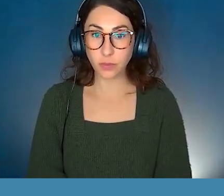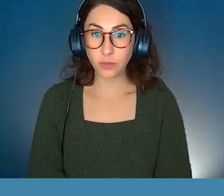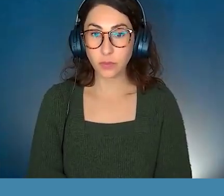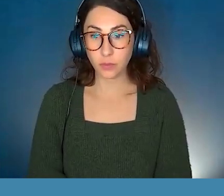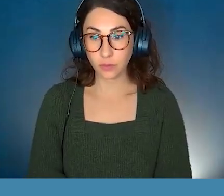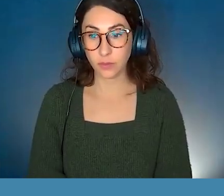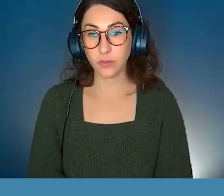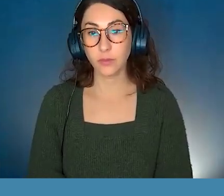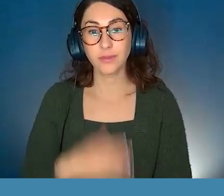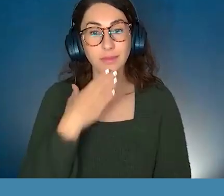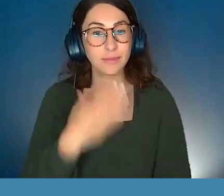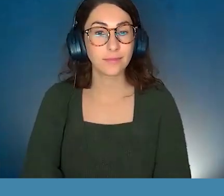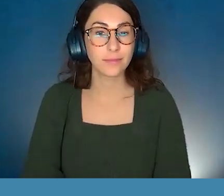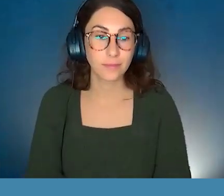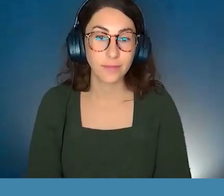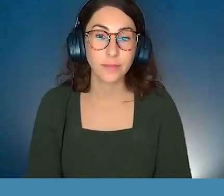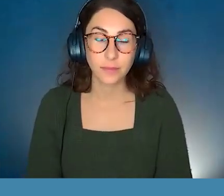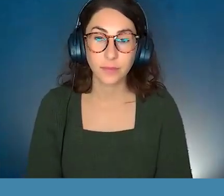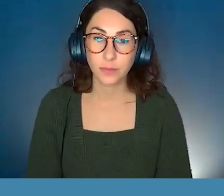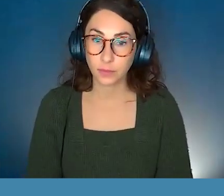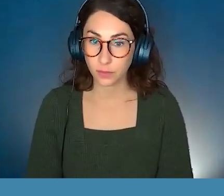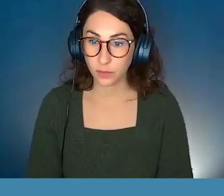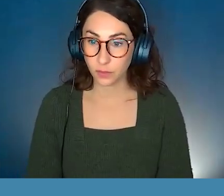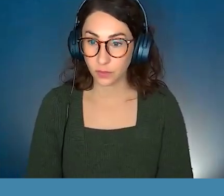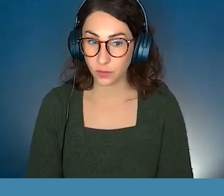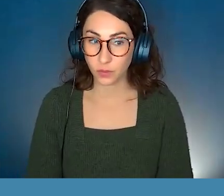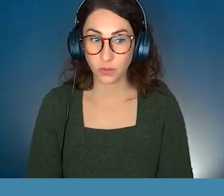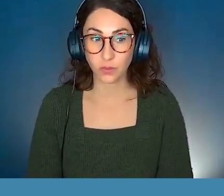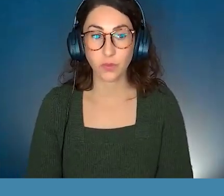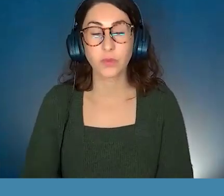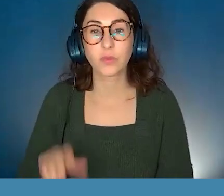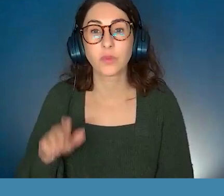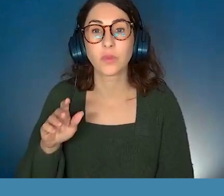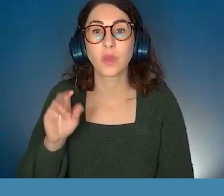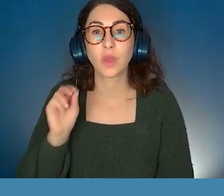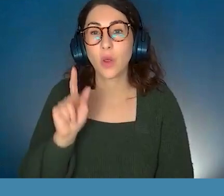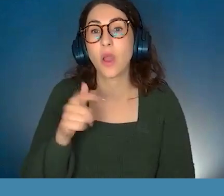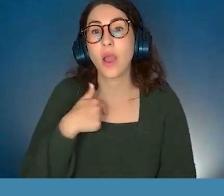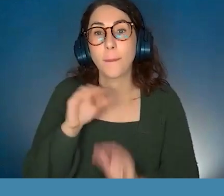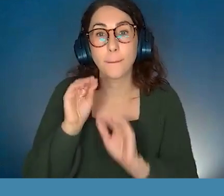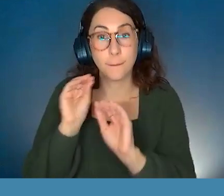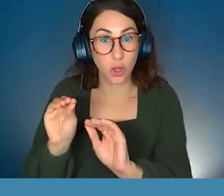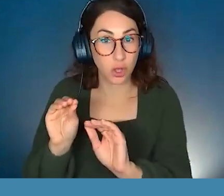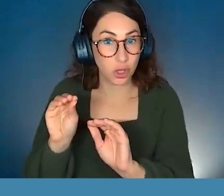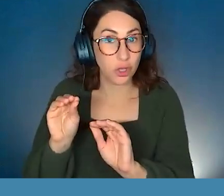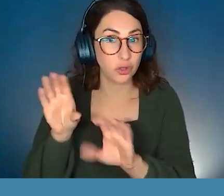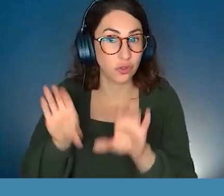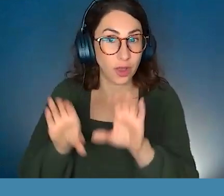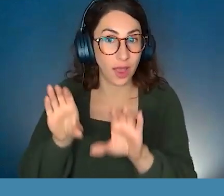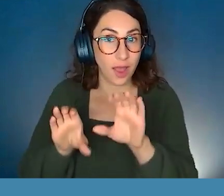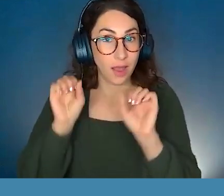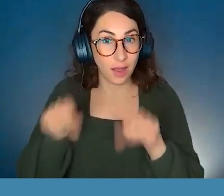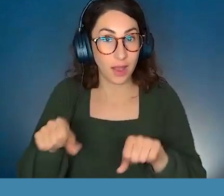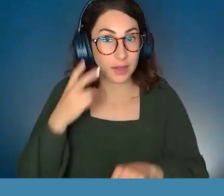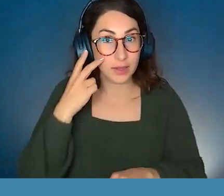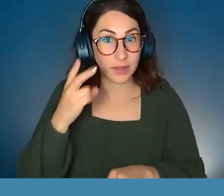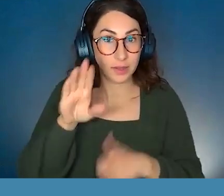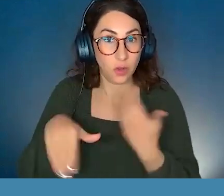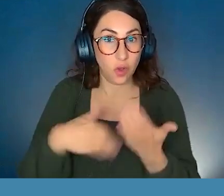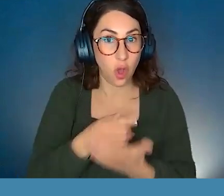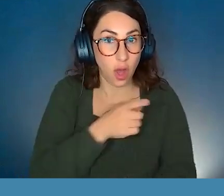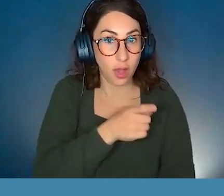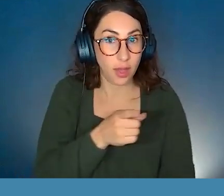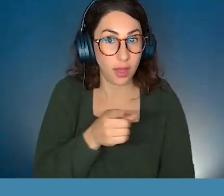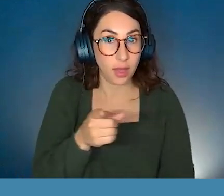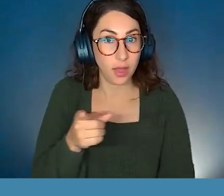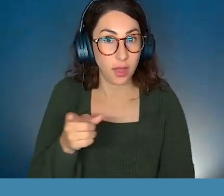All right, thanks, Aaron. Mhm. And going back to that last question, Keith, I put it in the chat. I'm not sure if it's visible to everybody, but if you can make